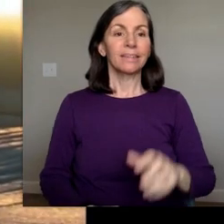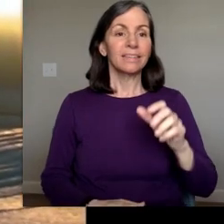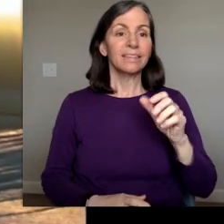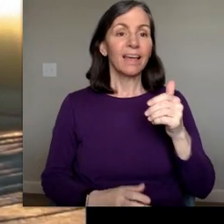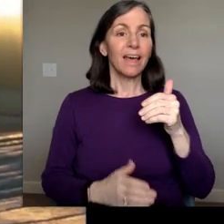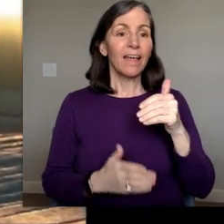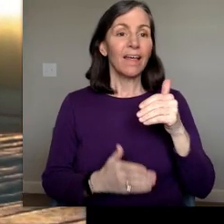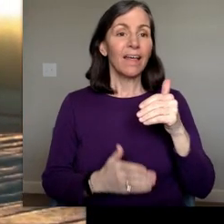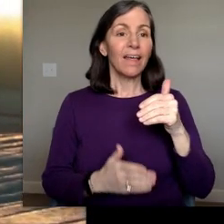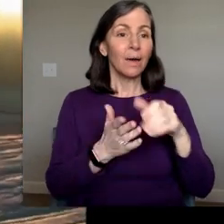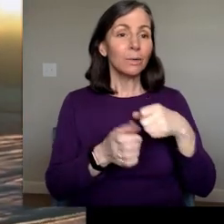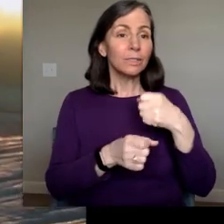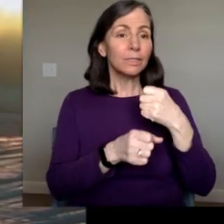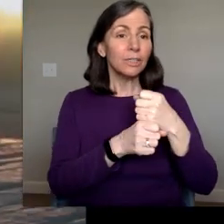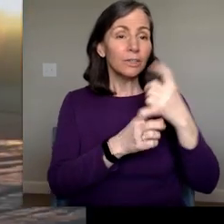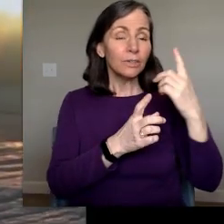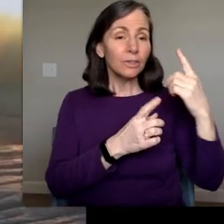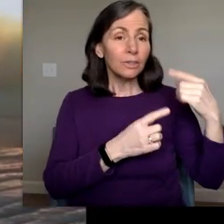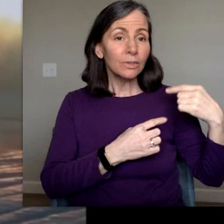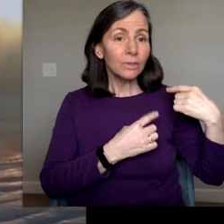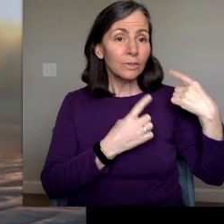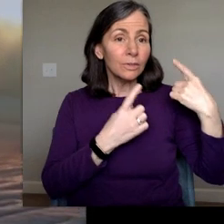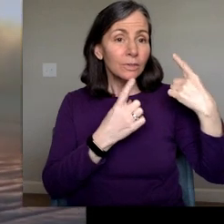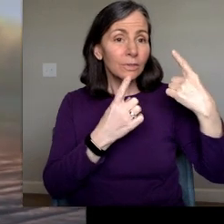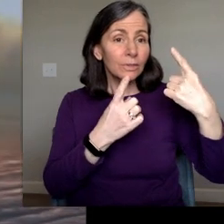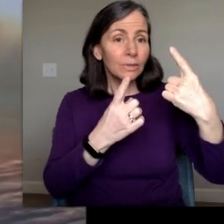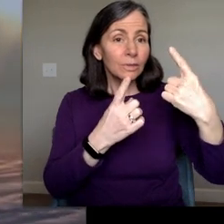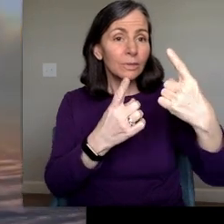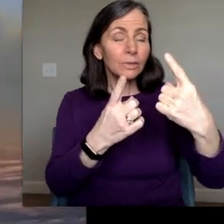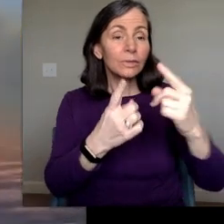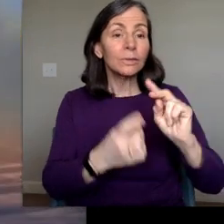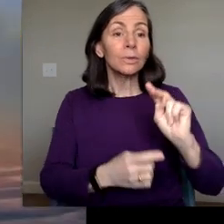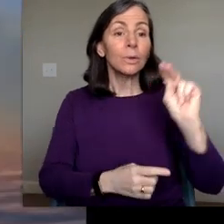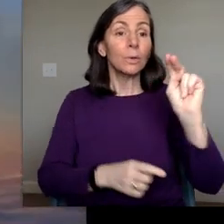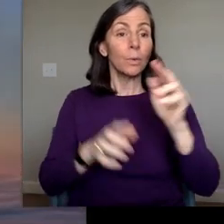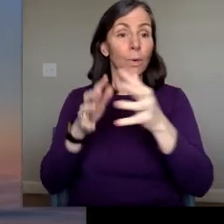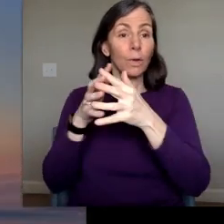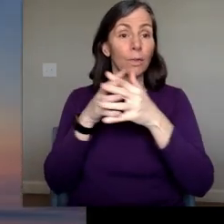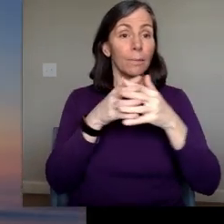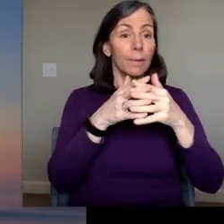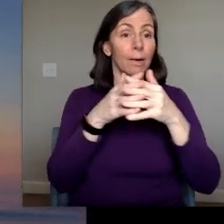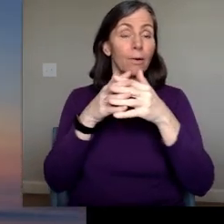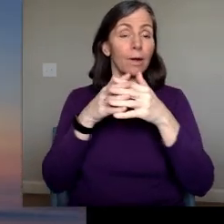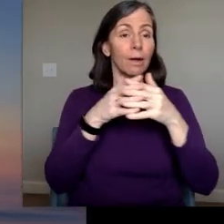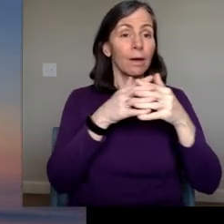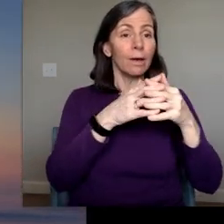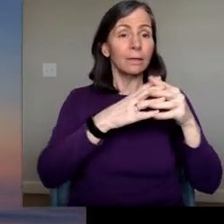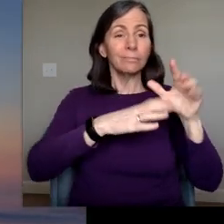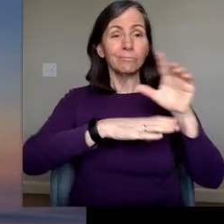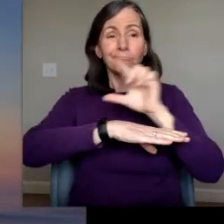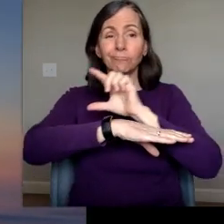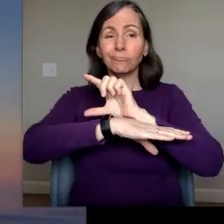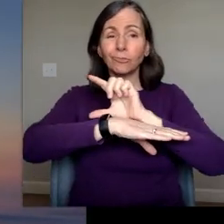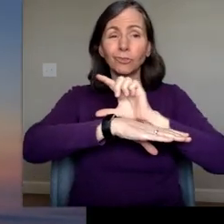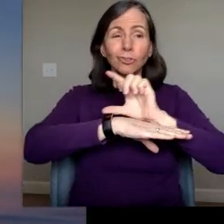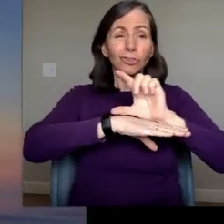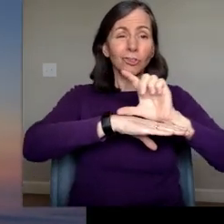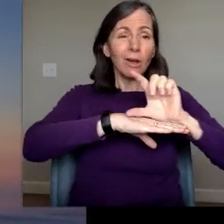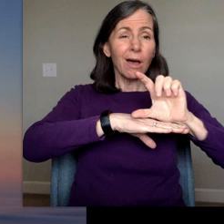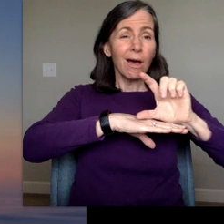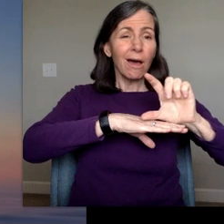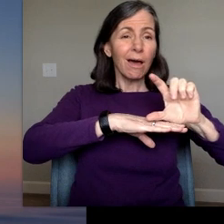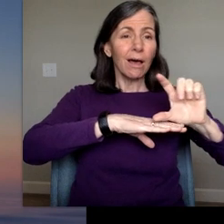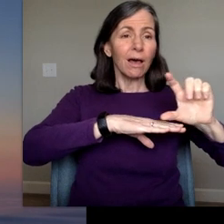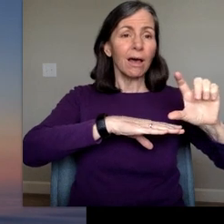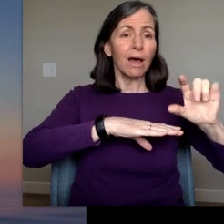tens of thousands of years, much of North America lay buried under ice up to a mile thick.